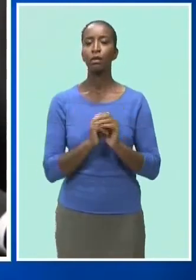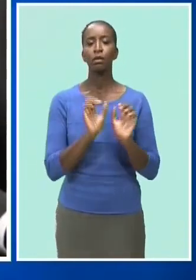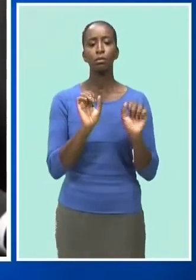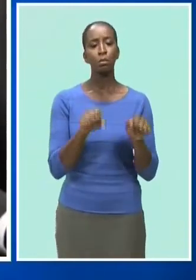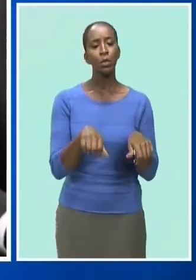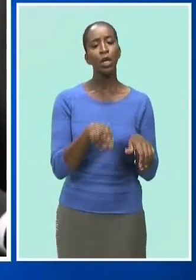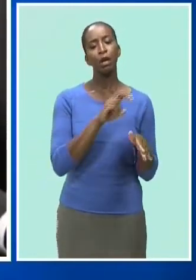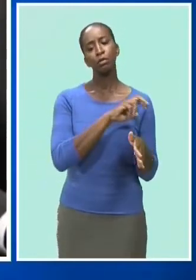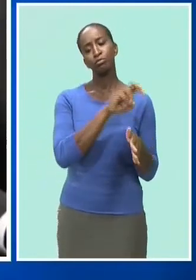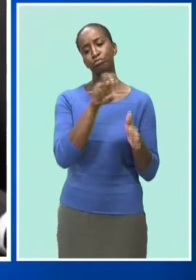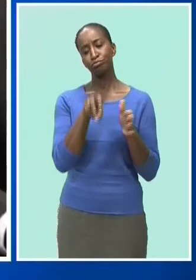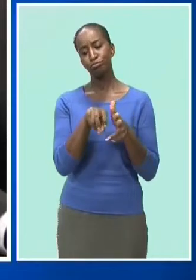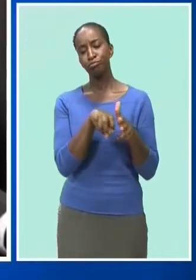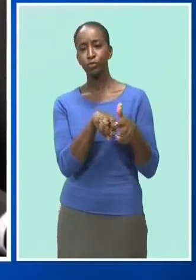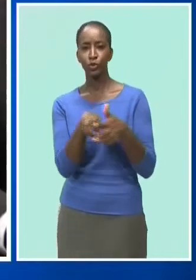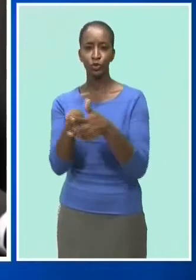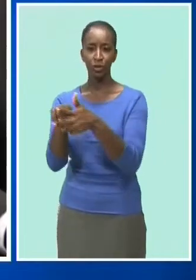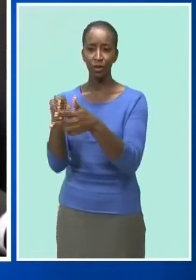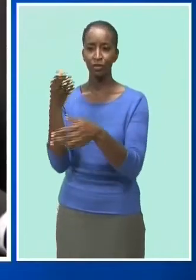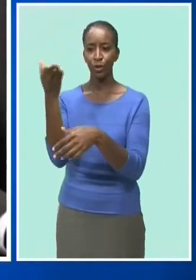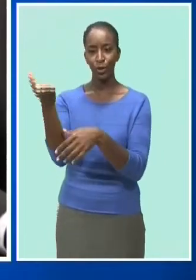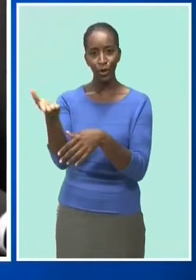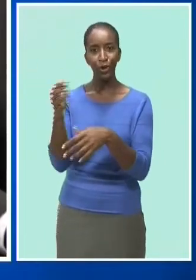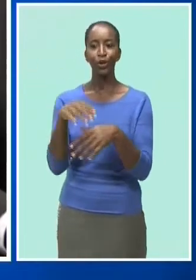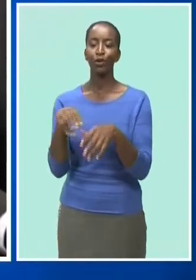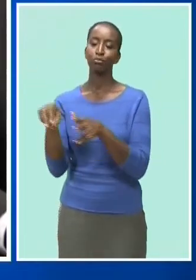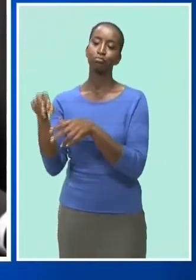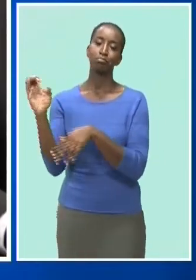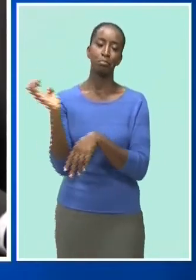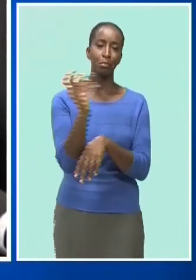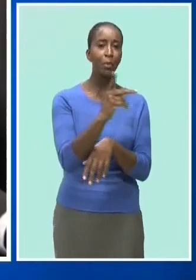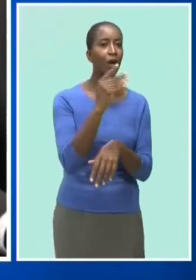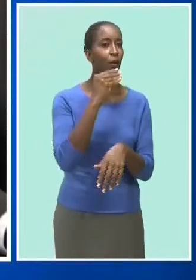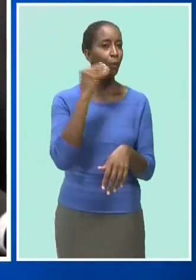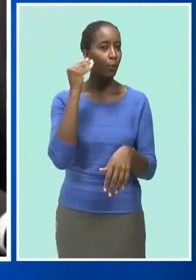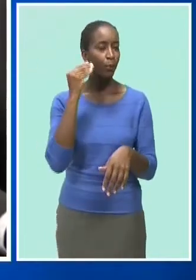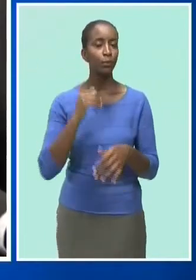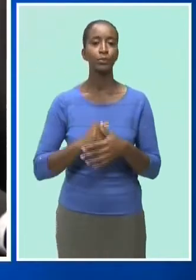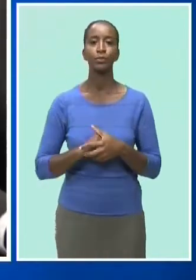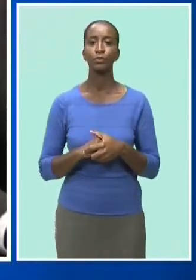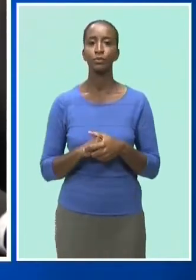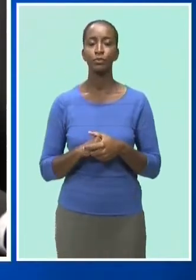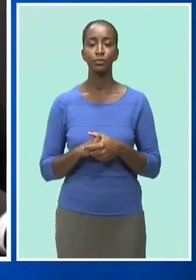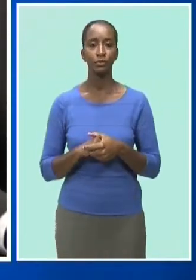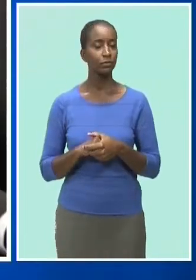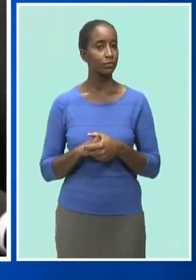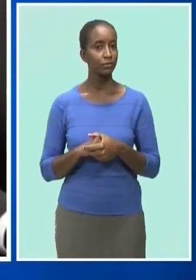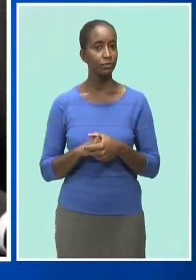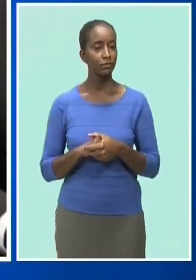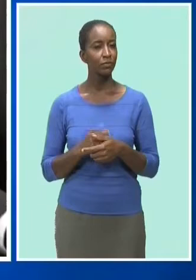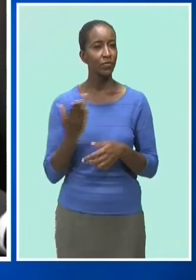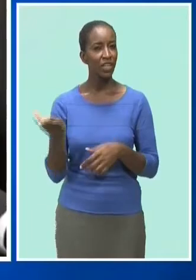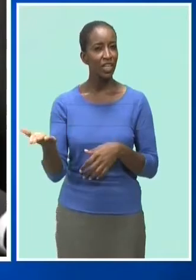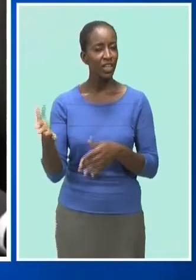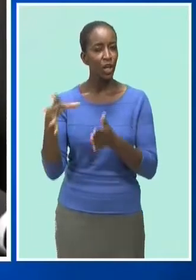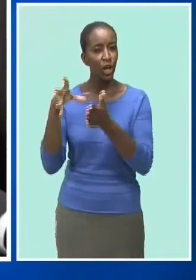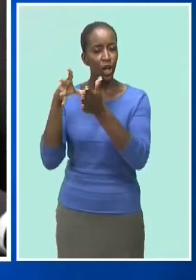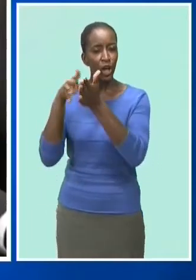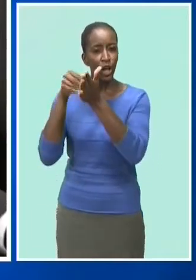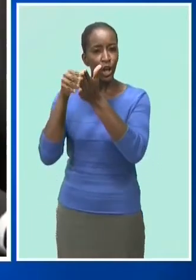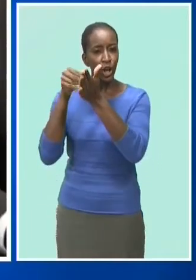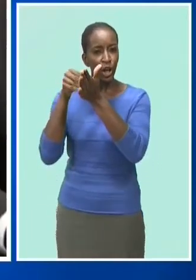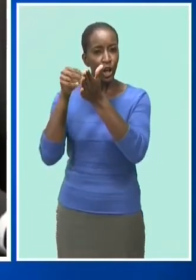take care of themselves. But effectively, that 2-year period will be a combination of learning,